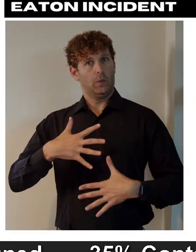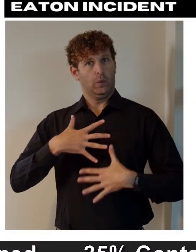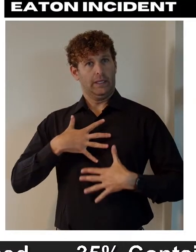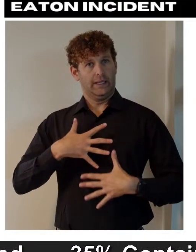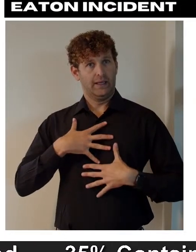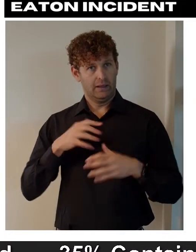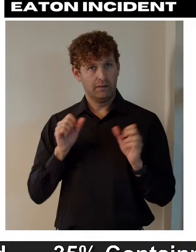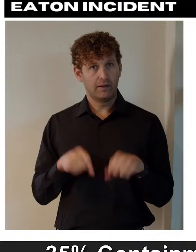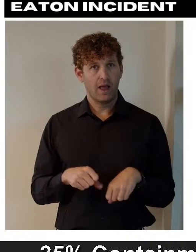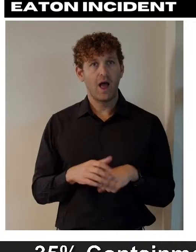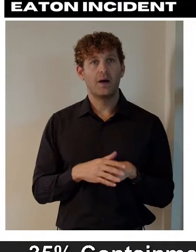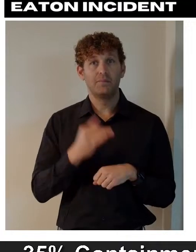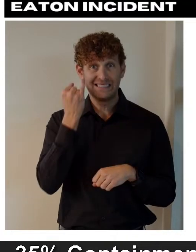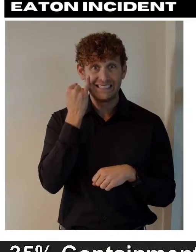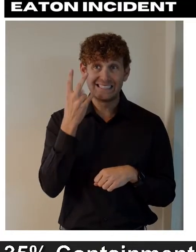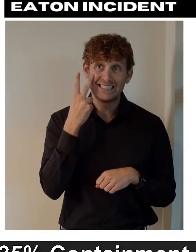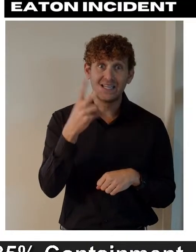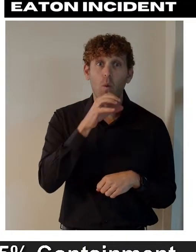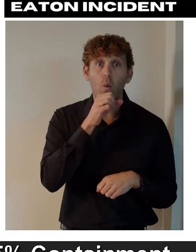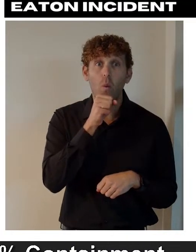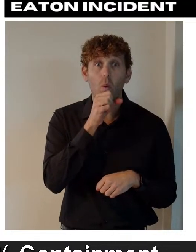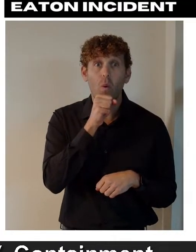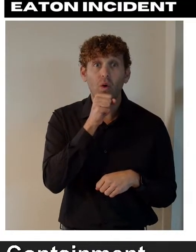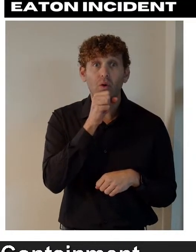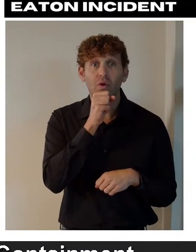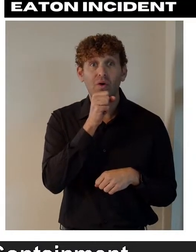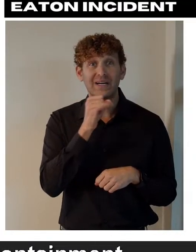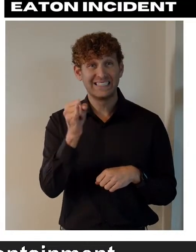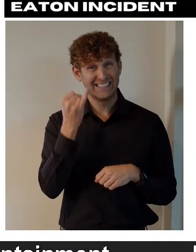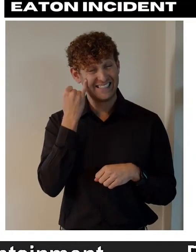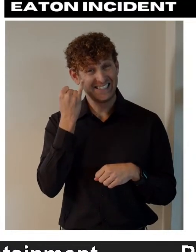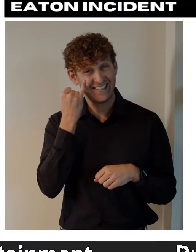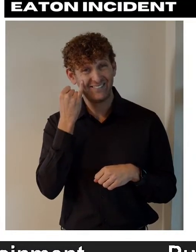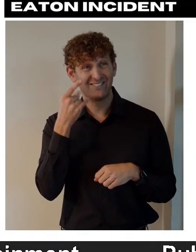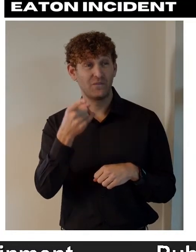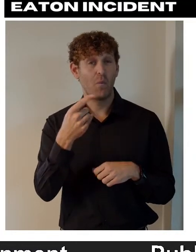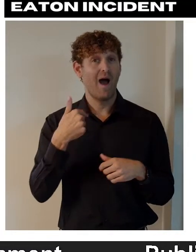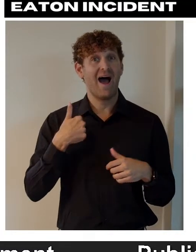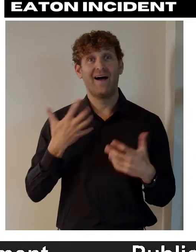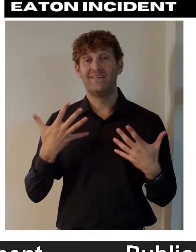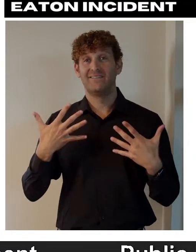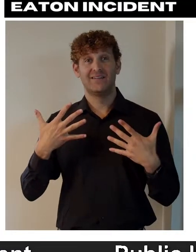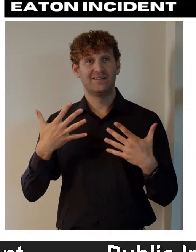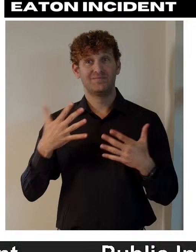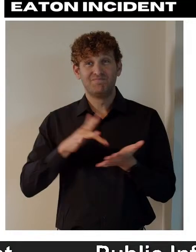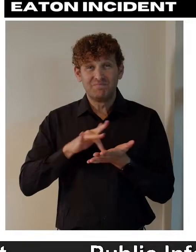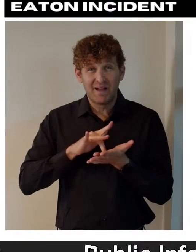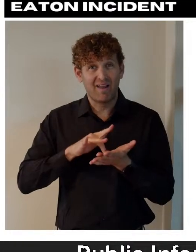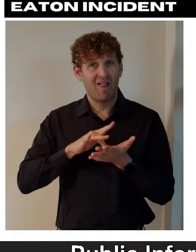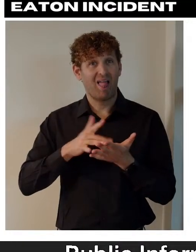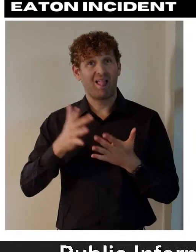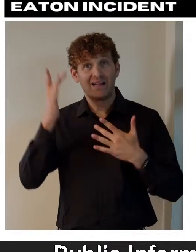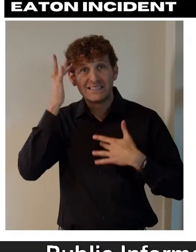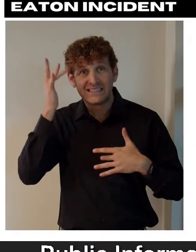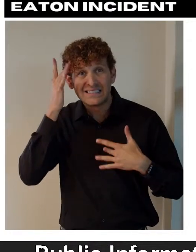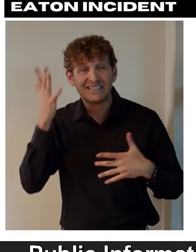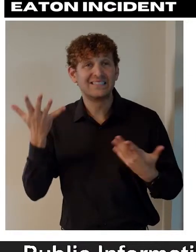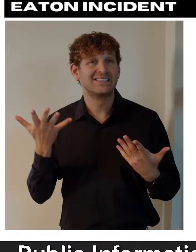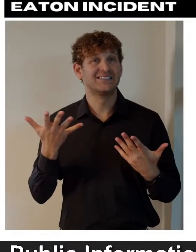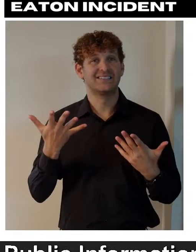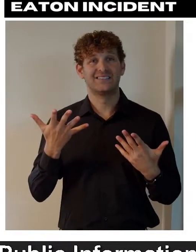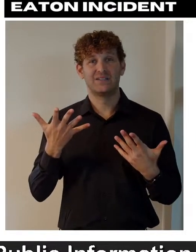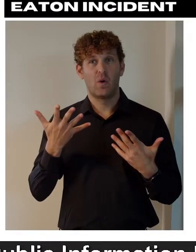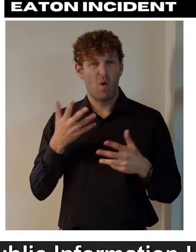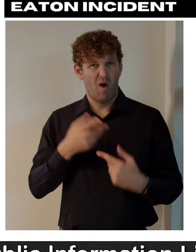orange, that's when people who have pre-existing conditions, lung conditions, heart conditions will start to struggle.